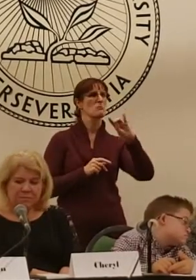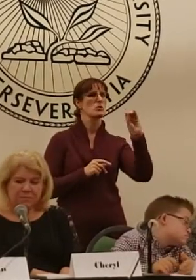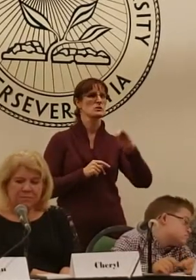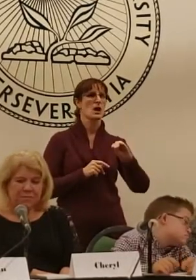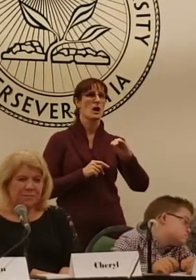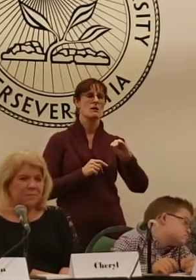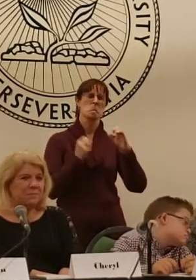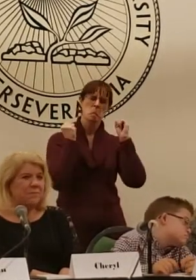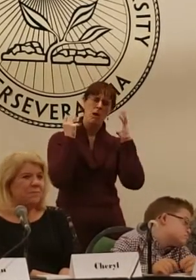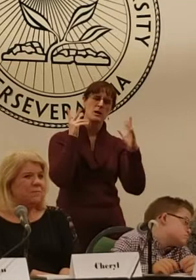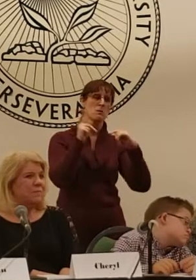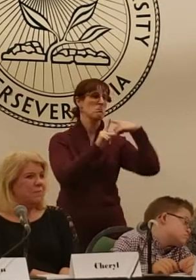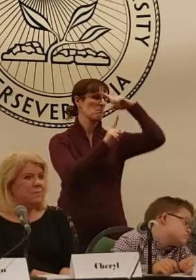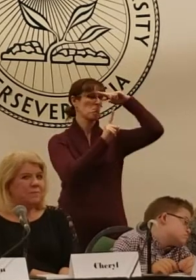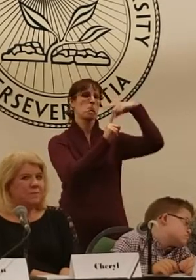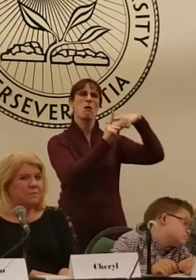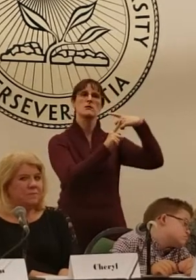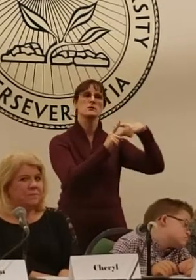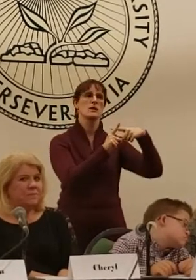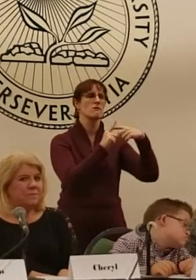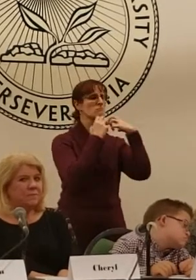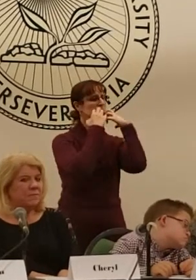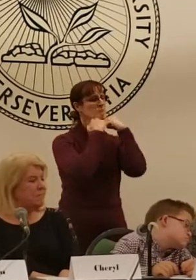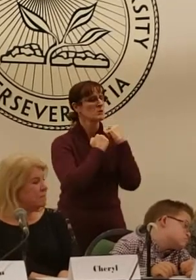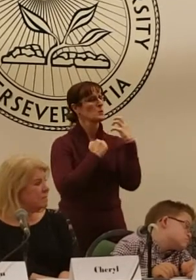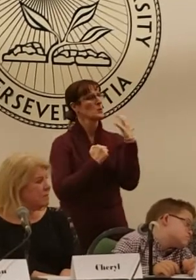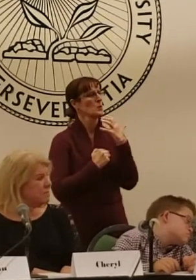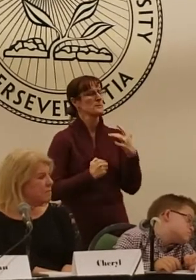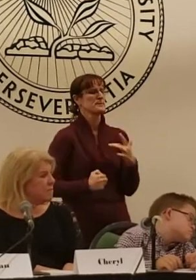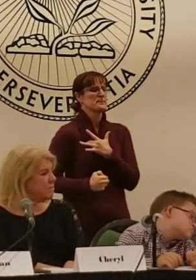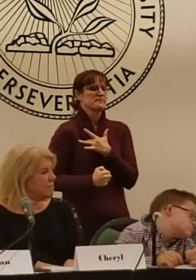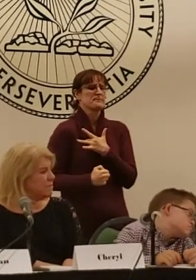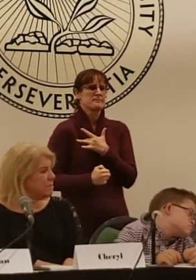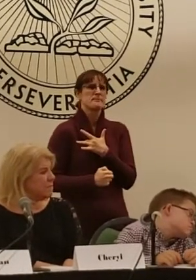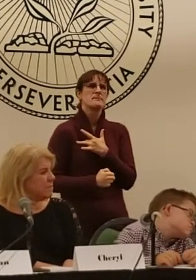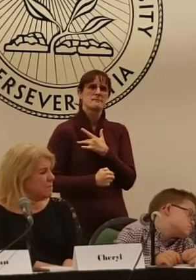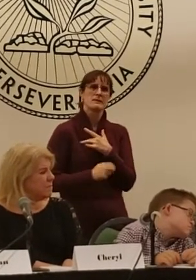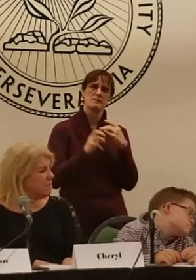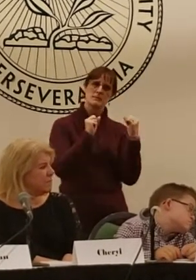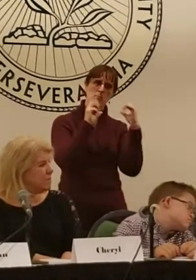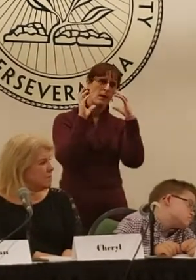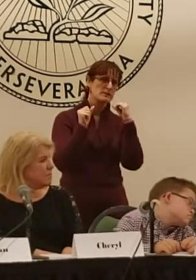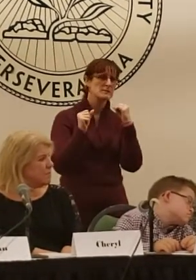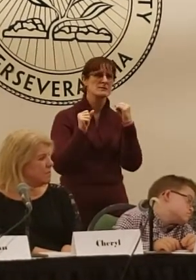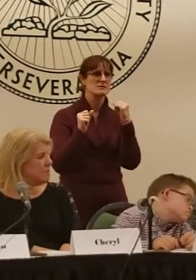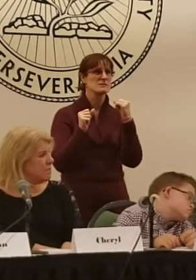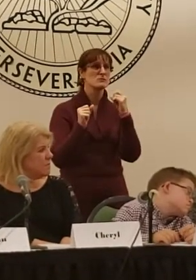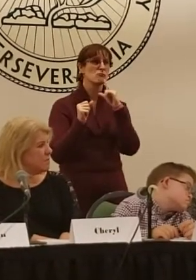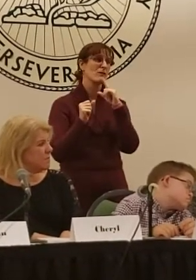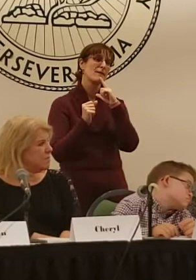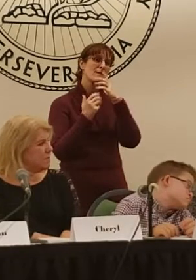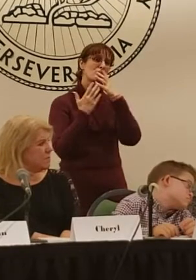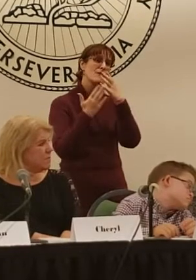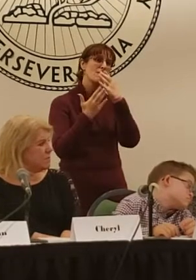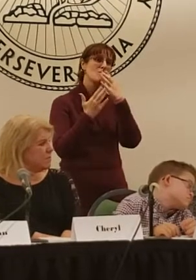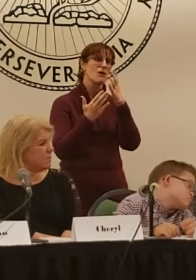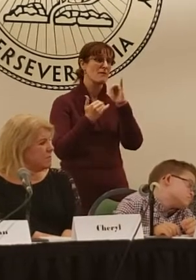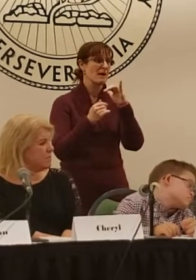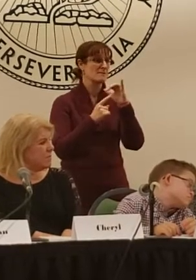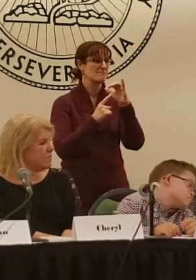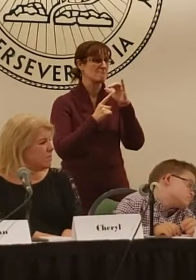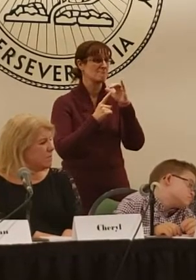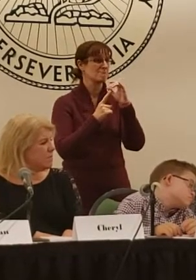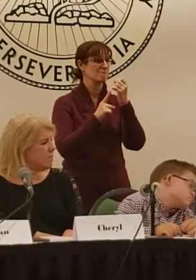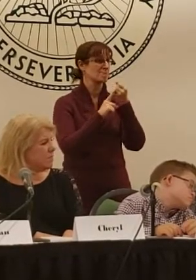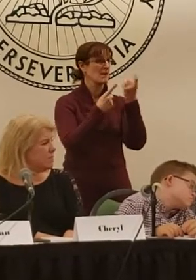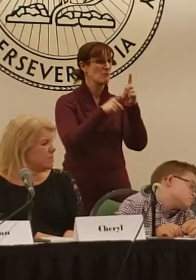positive and cared so much about it. And it was just such a touching moment, and just so grateful to be able to turn that around from